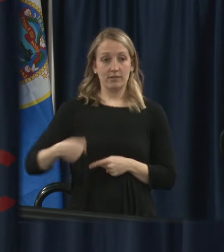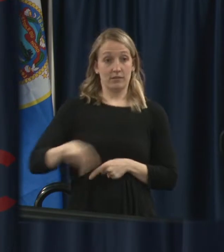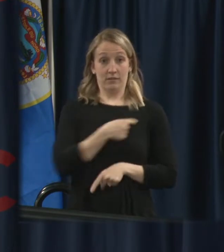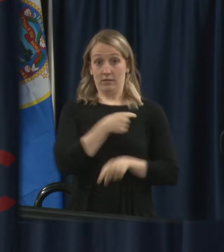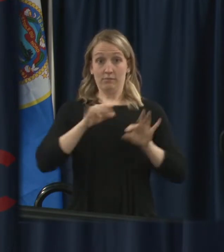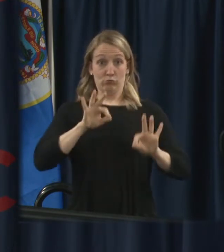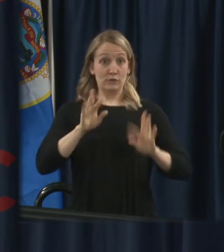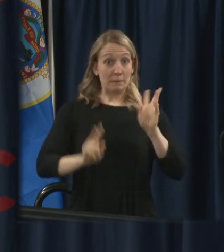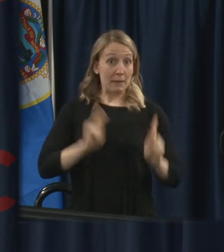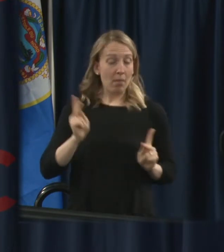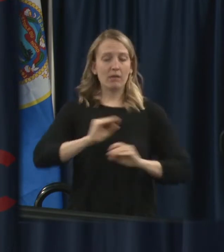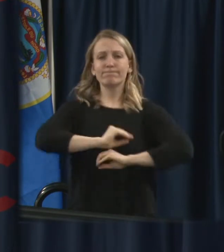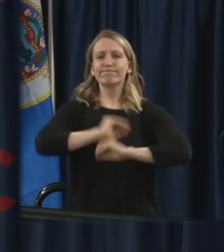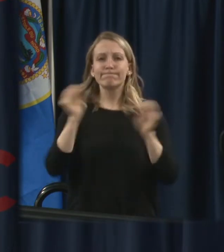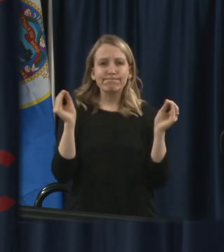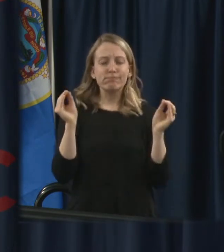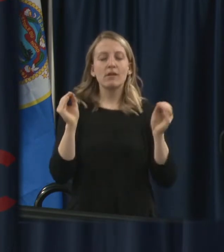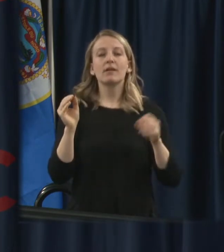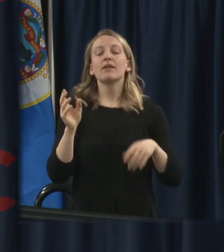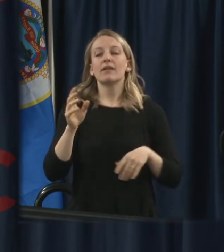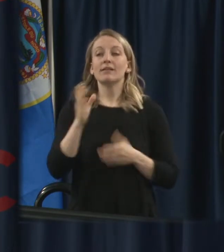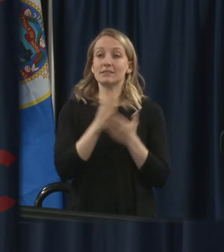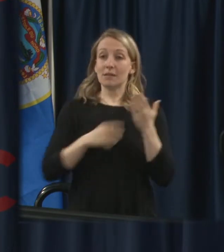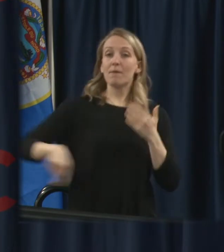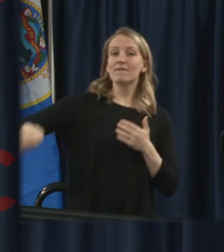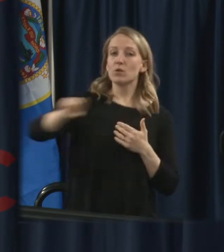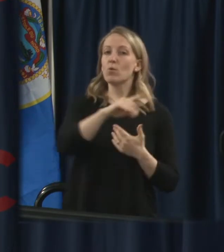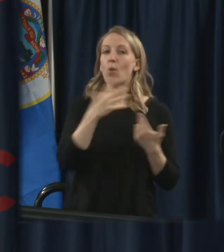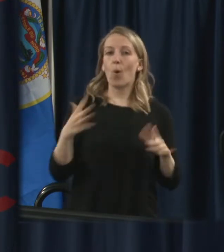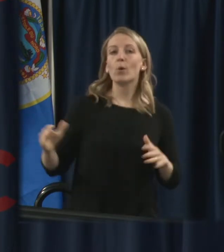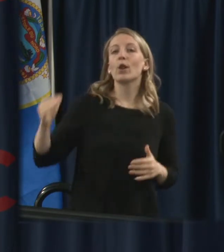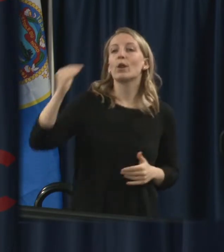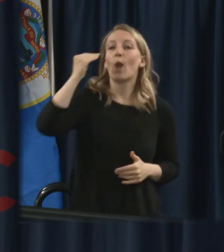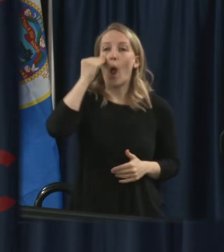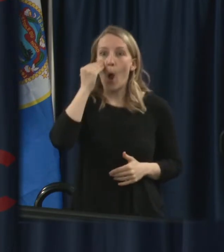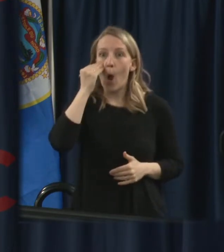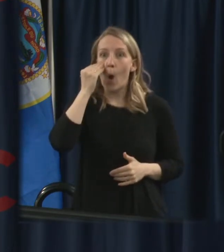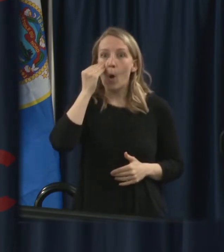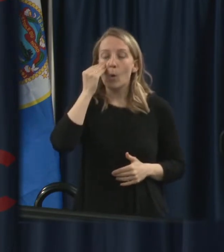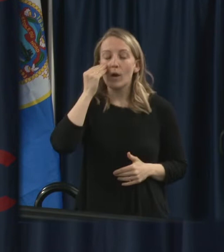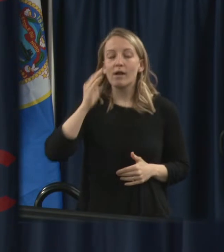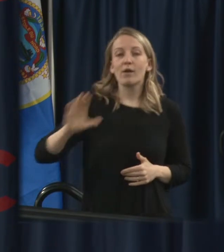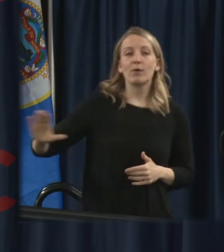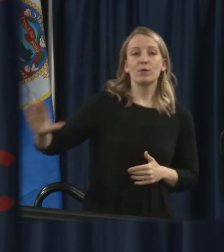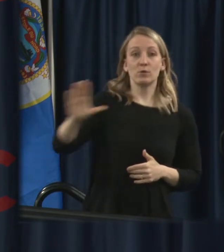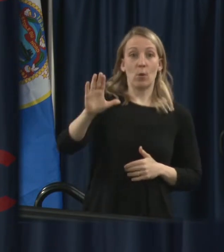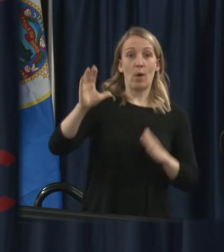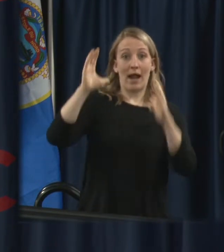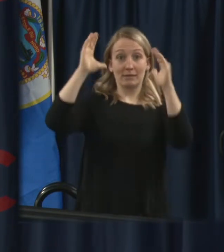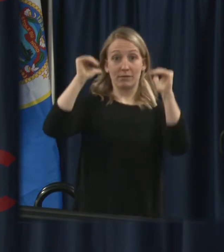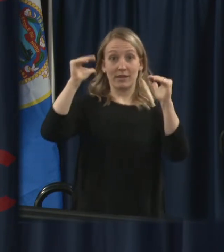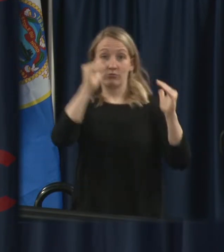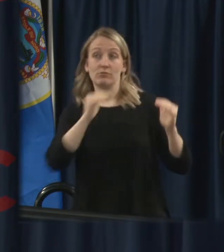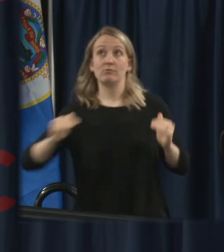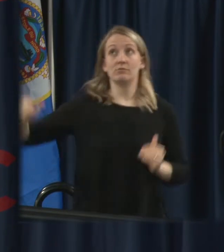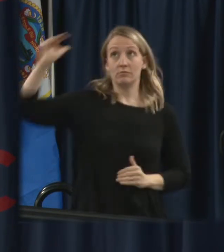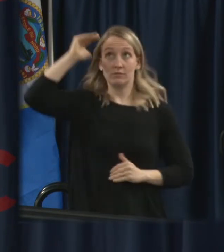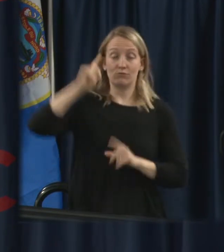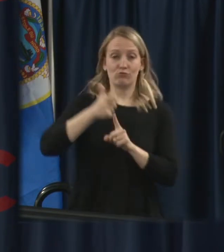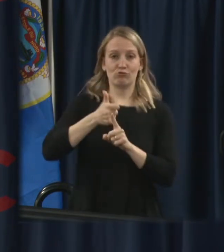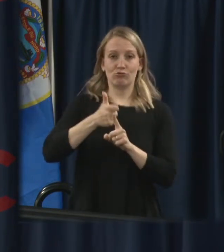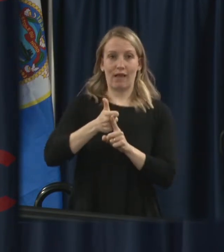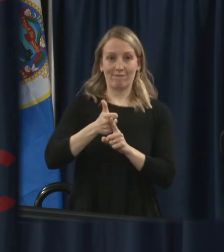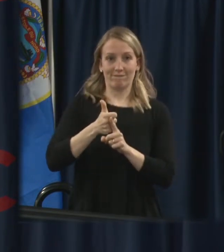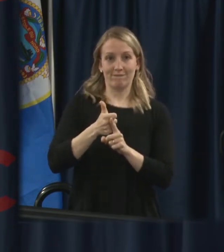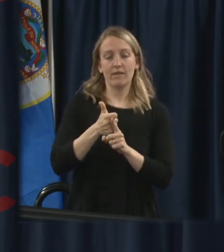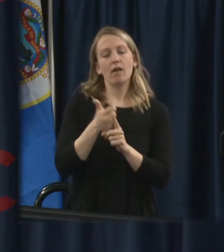people. But some of you, and you know who you are, hold yourselves to extremely high expectations.